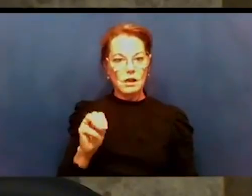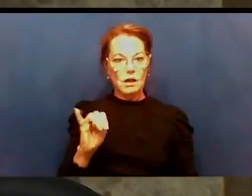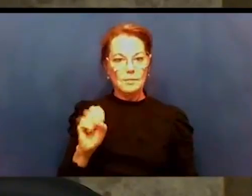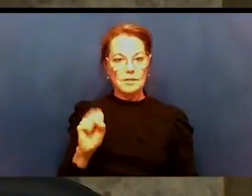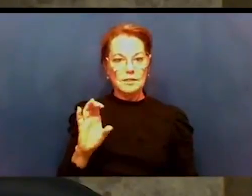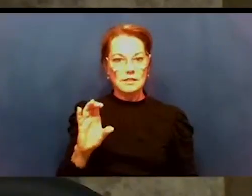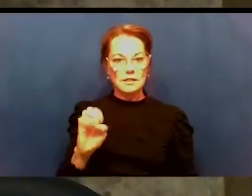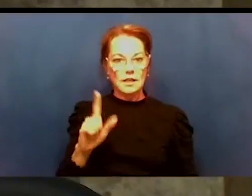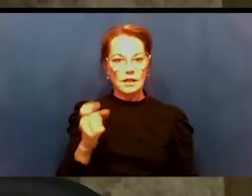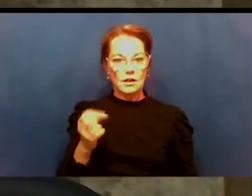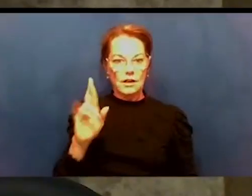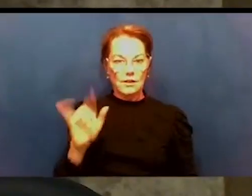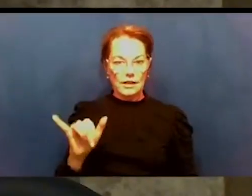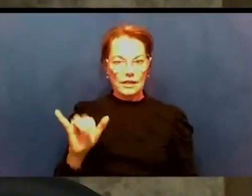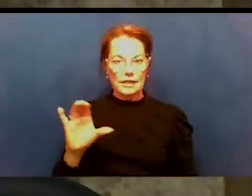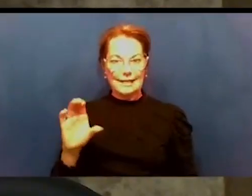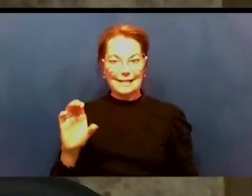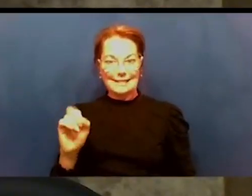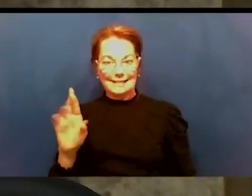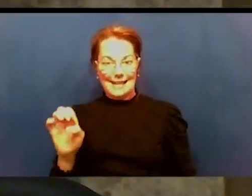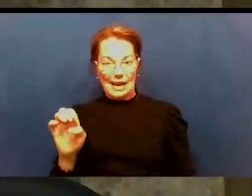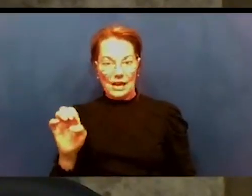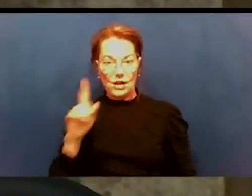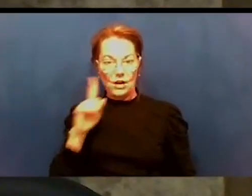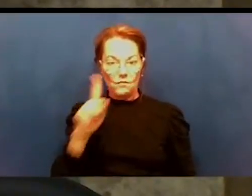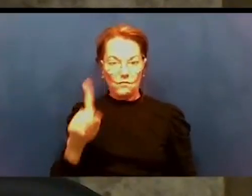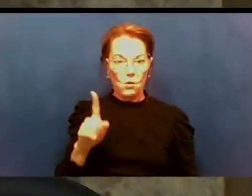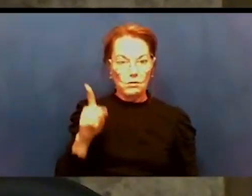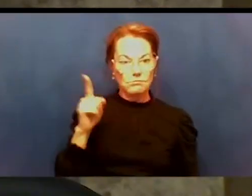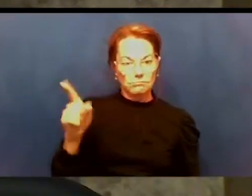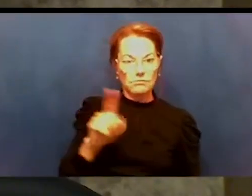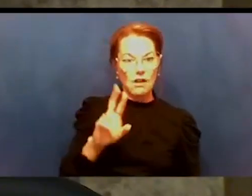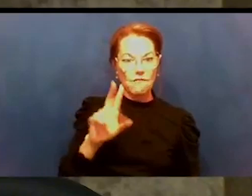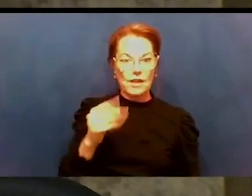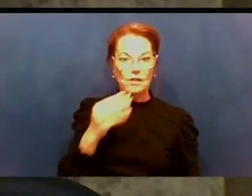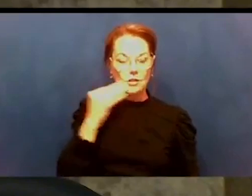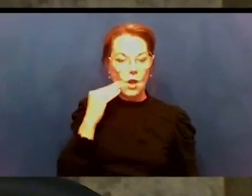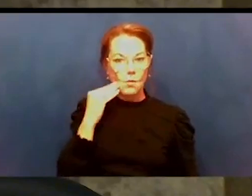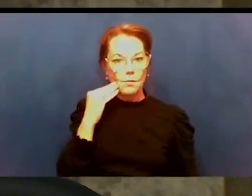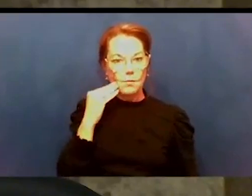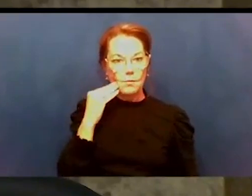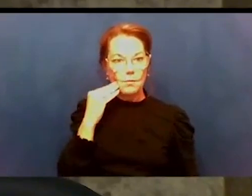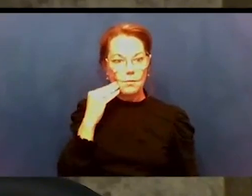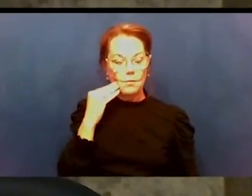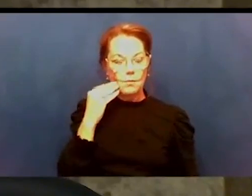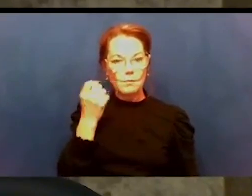state veterans' homes, and we're still waiting for the regulations. 3.5 years later.